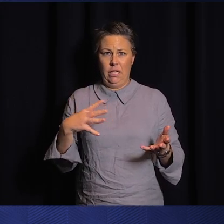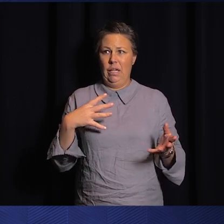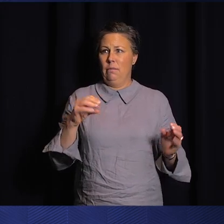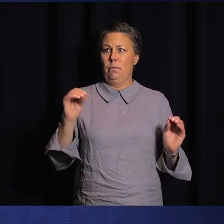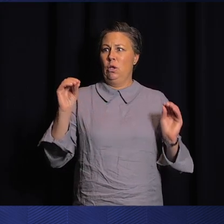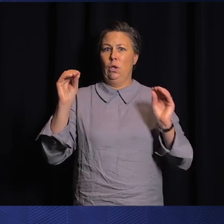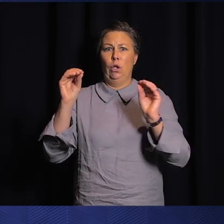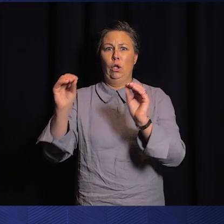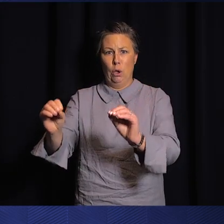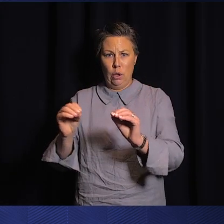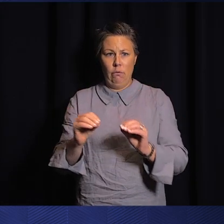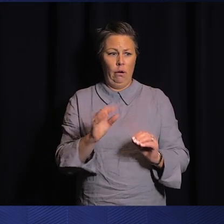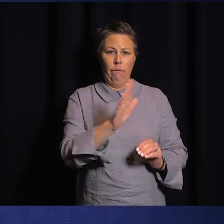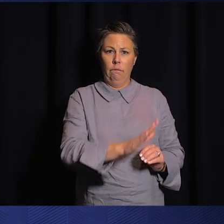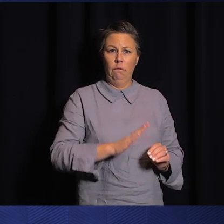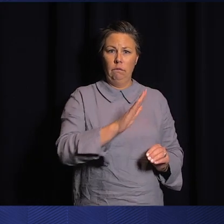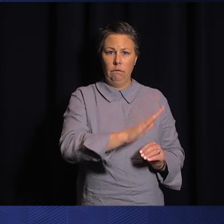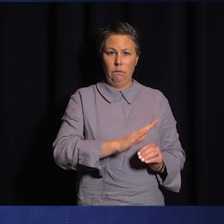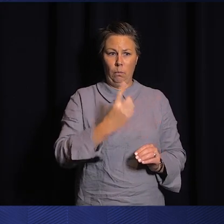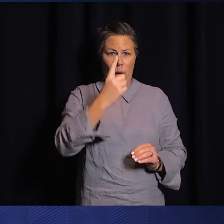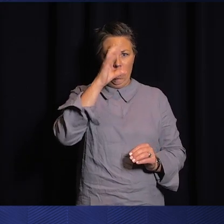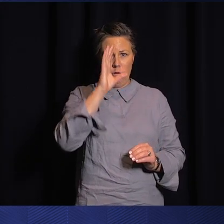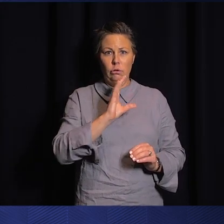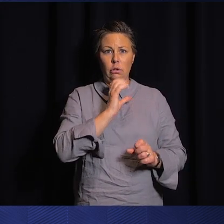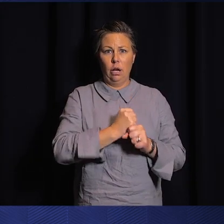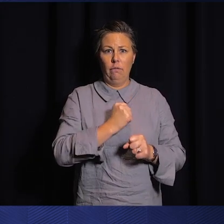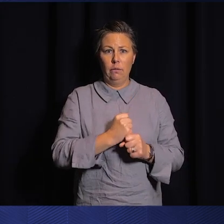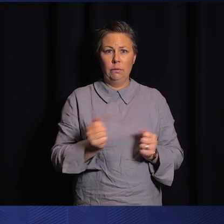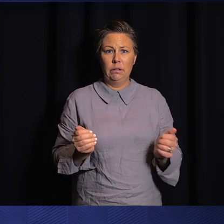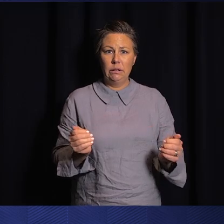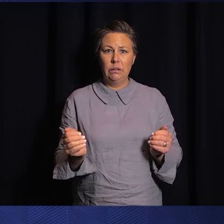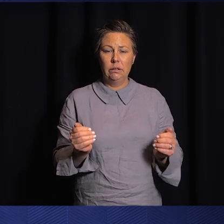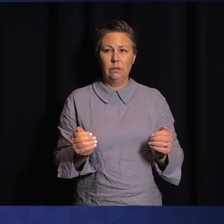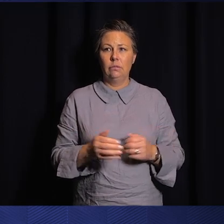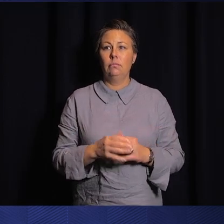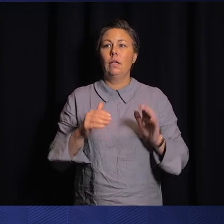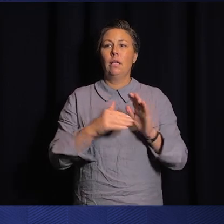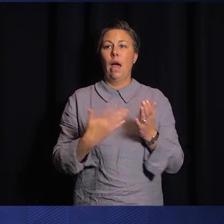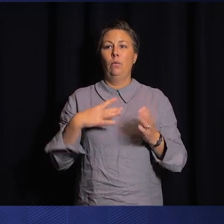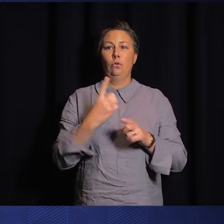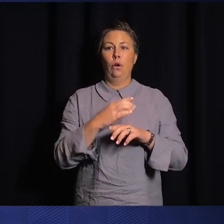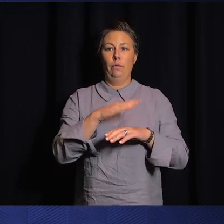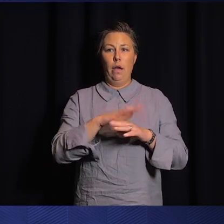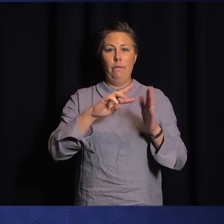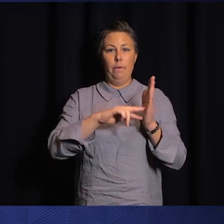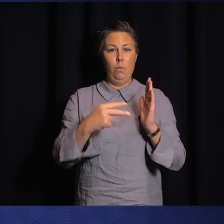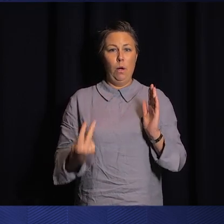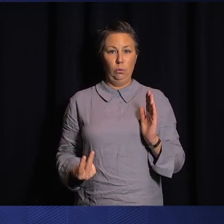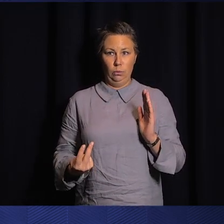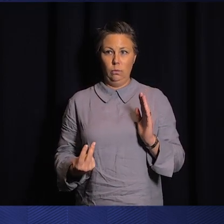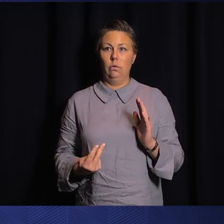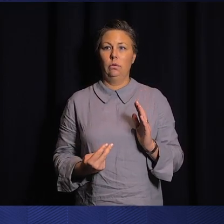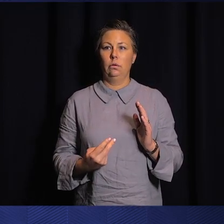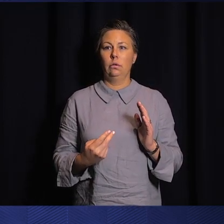on the countries that are on the front lines. Another country that is on the front lines is Vanuatu, and we have here